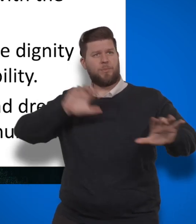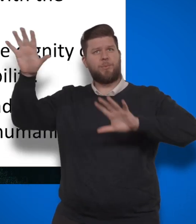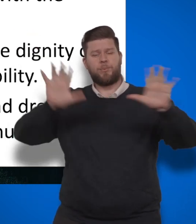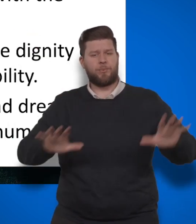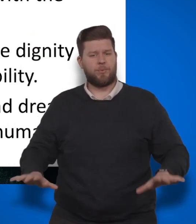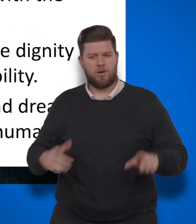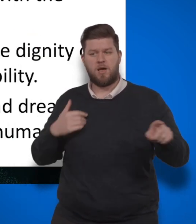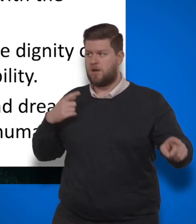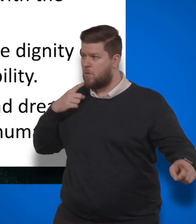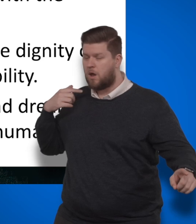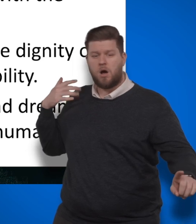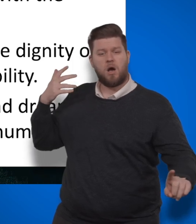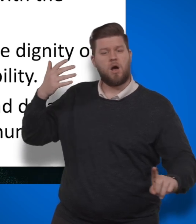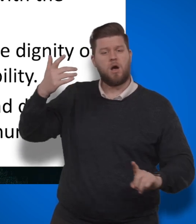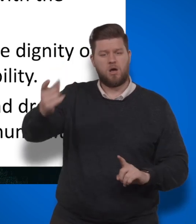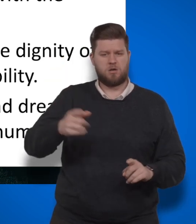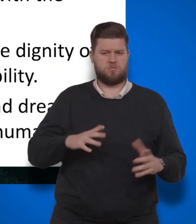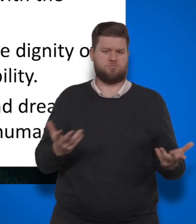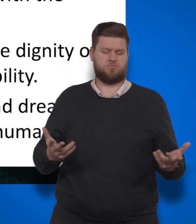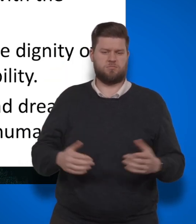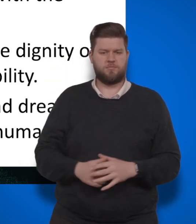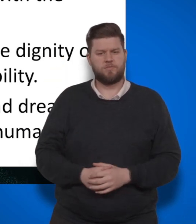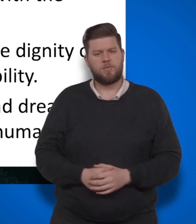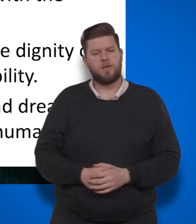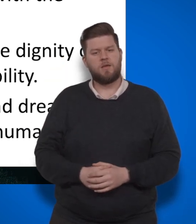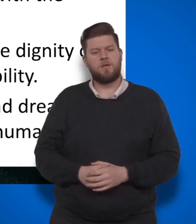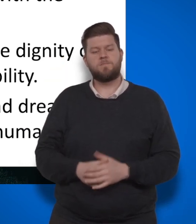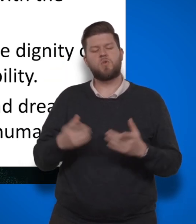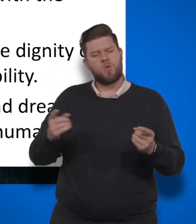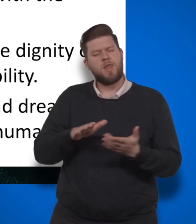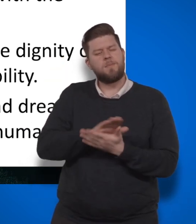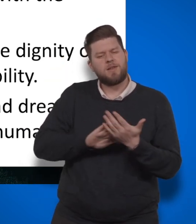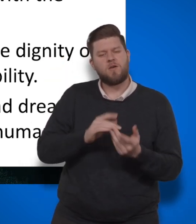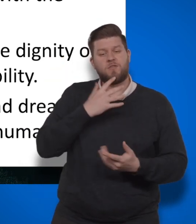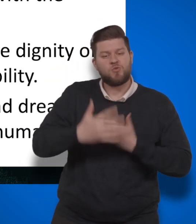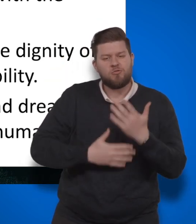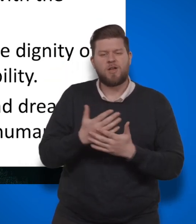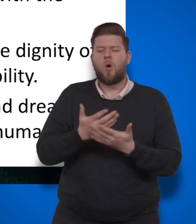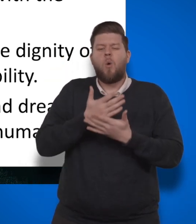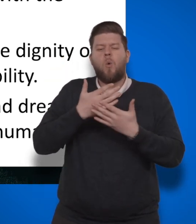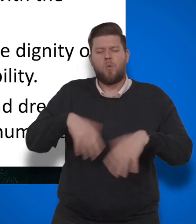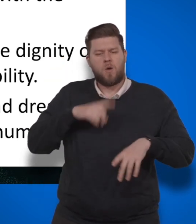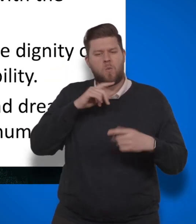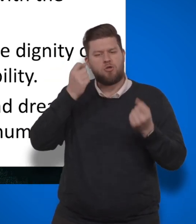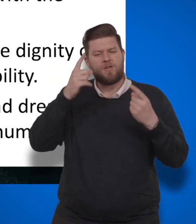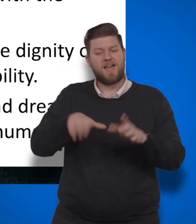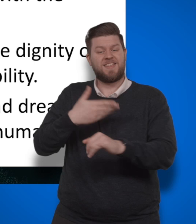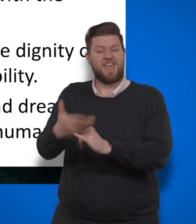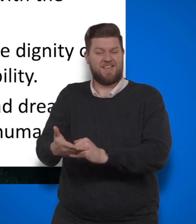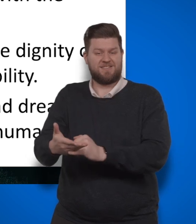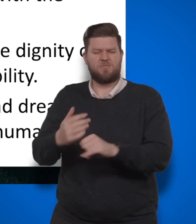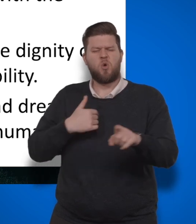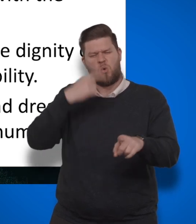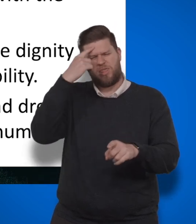universe. It's interesting that the meaning of any particular narrative is often only apparent at the end. Think of a spy novel or a